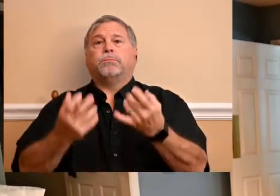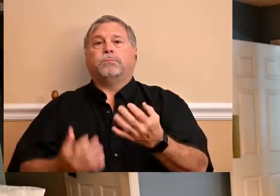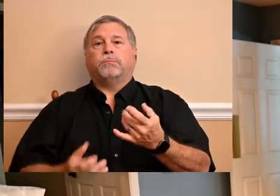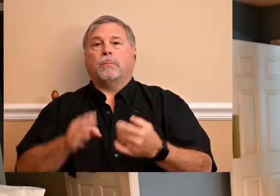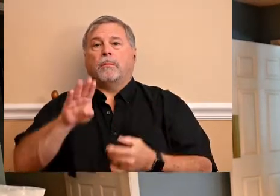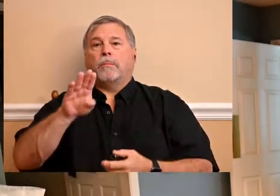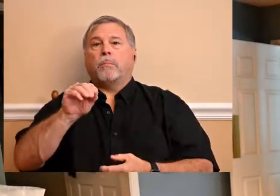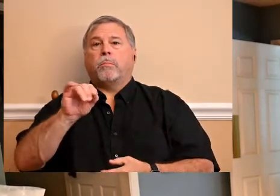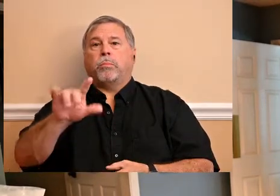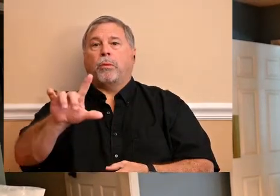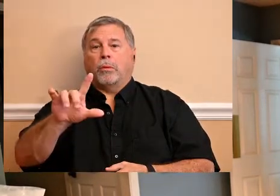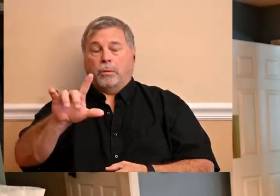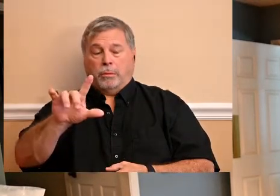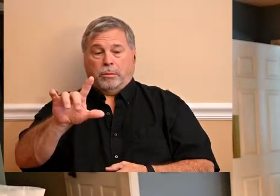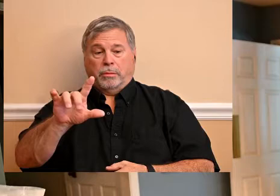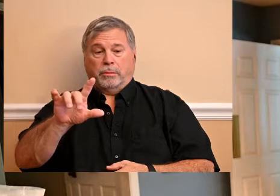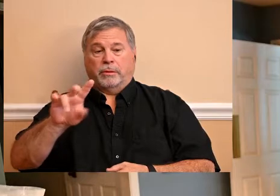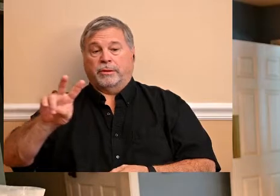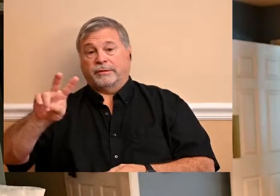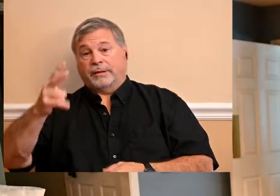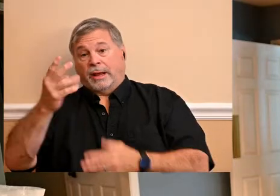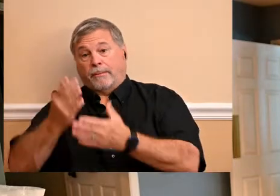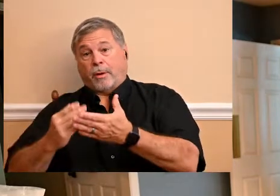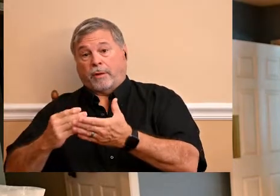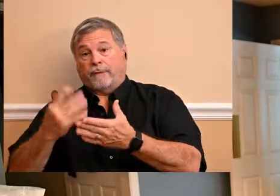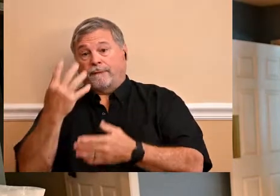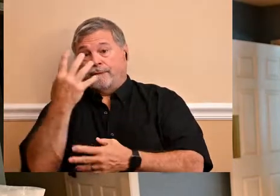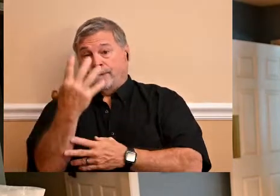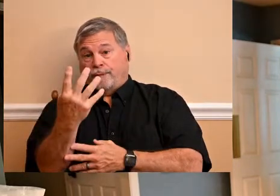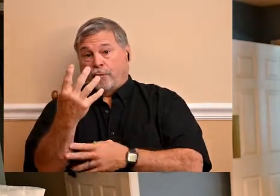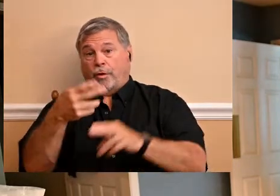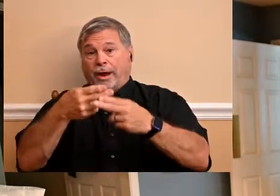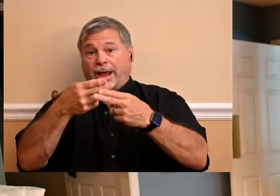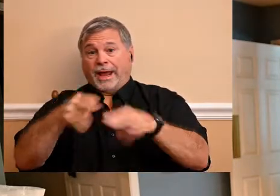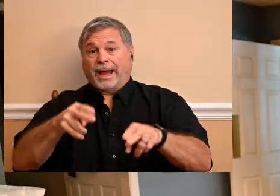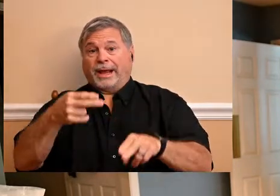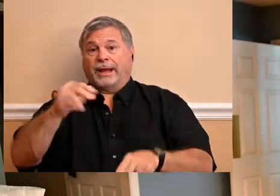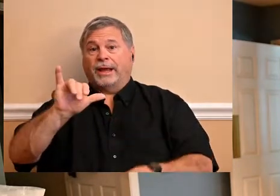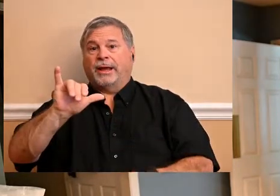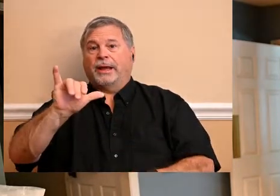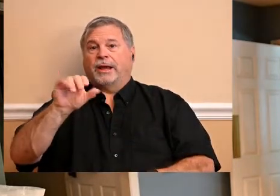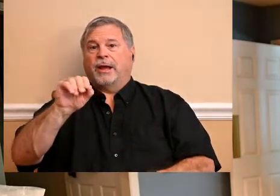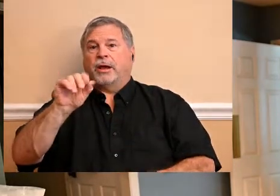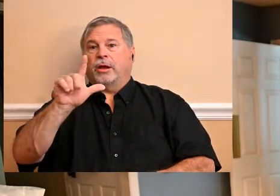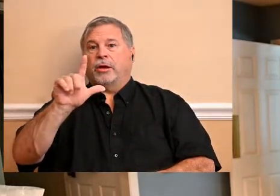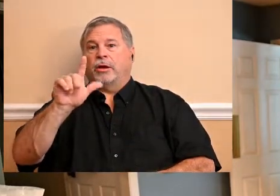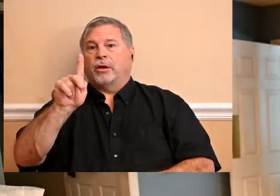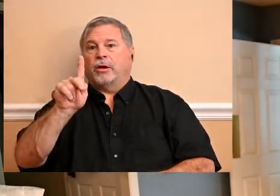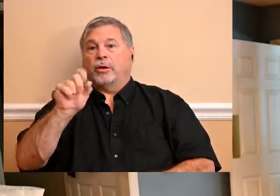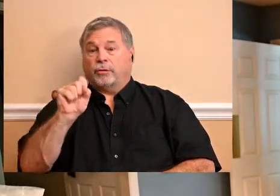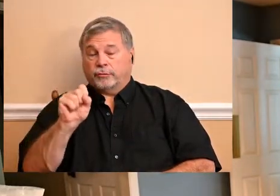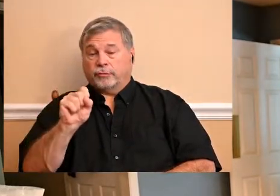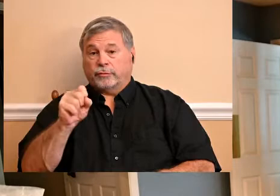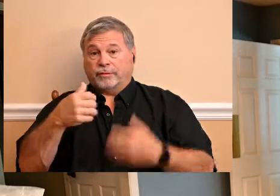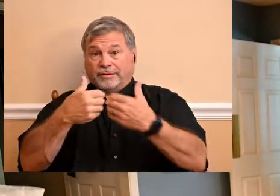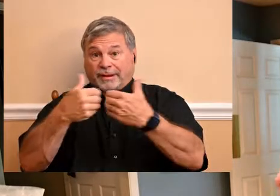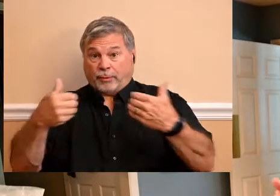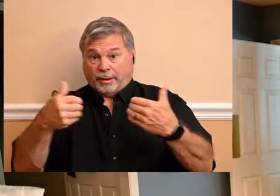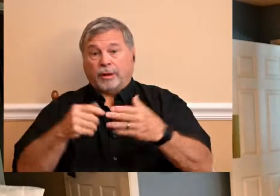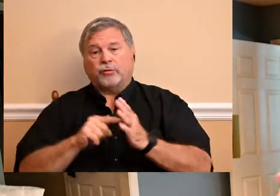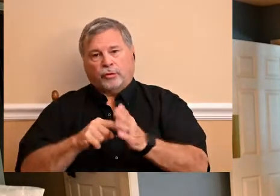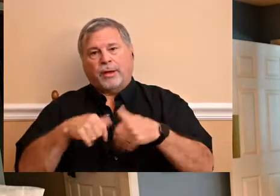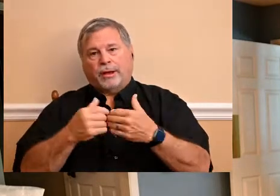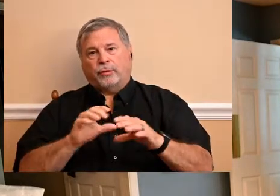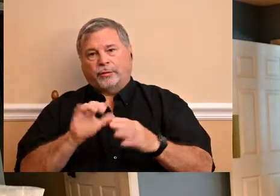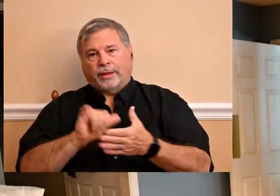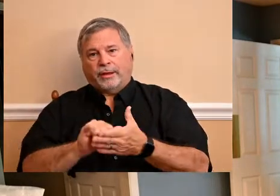that up to a boil. The second part of this is we're going to take 4 egg yolks. Now we're going to separate the eggs.